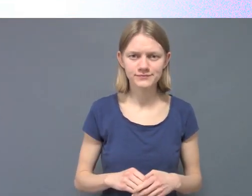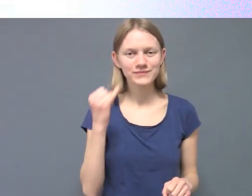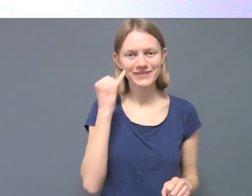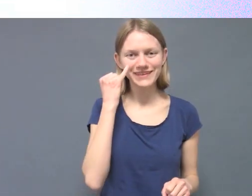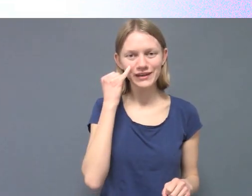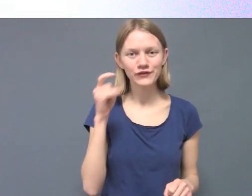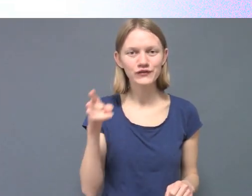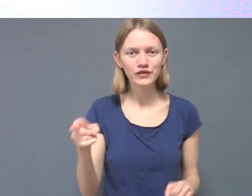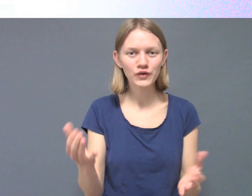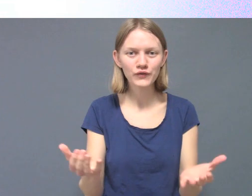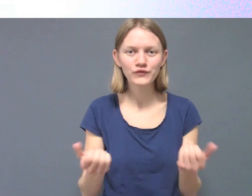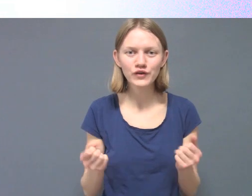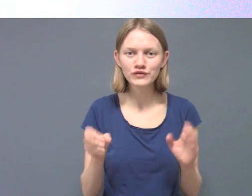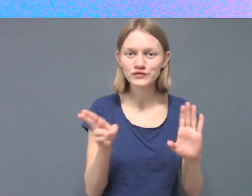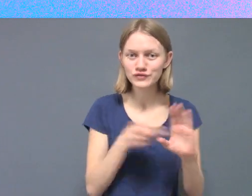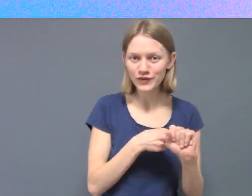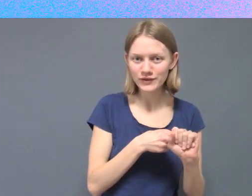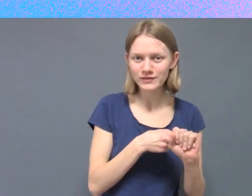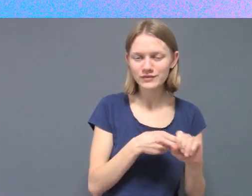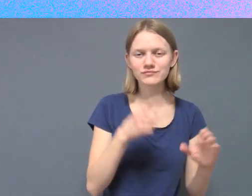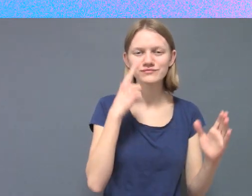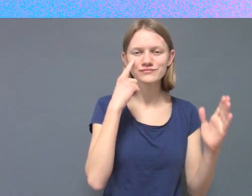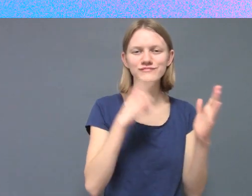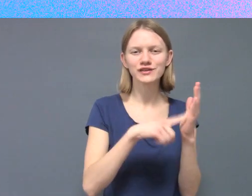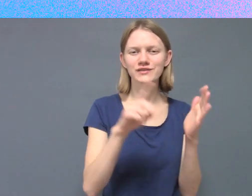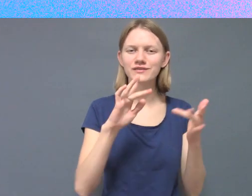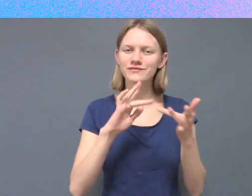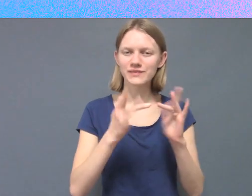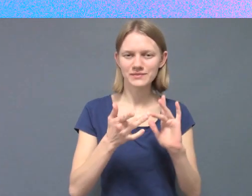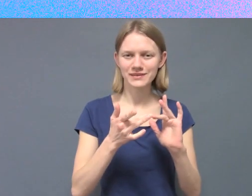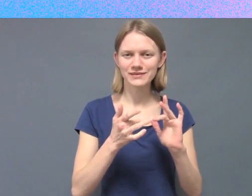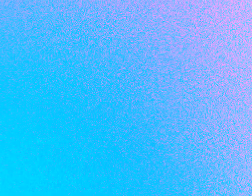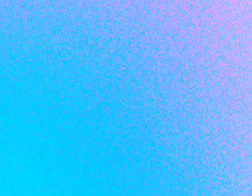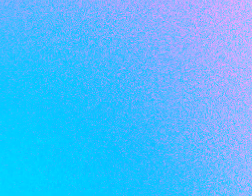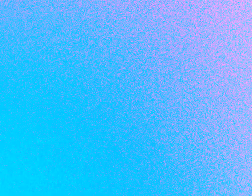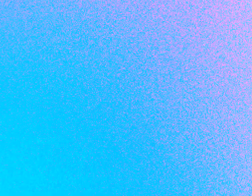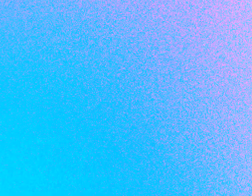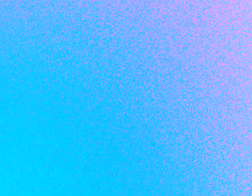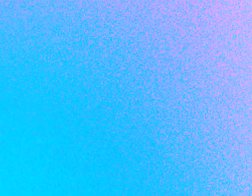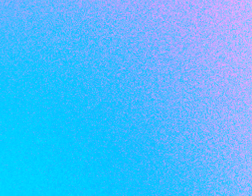become a post-main and Genesis member. Check it out if you want to join us in this journey.